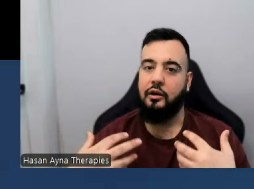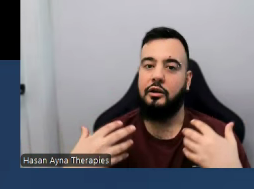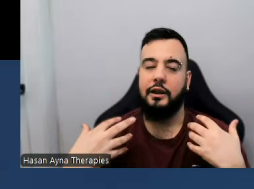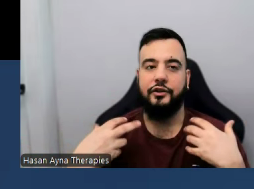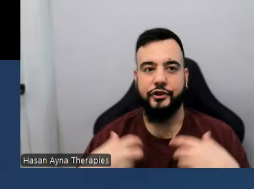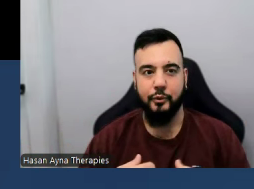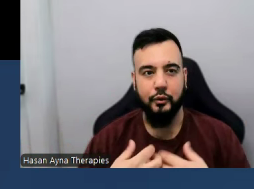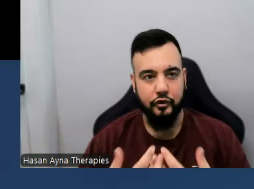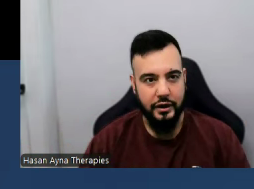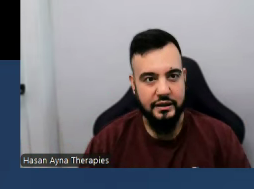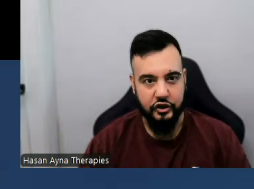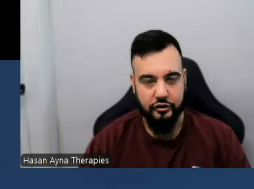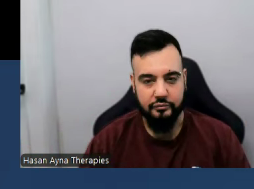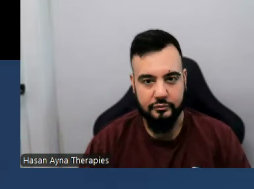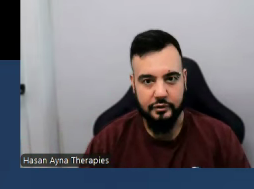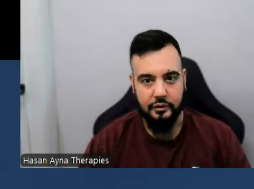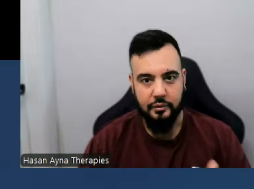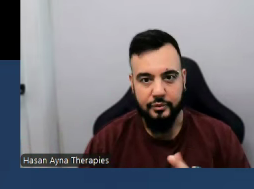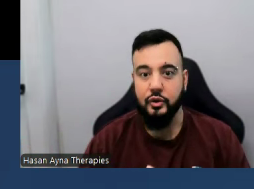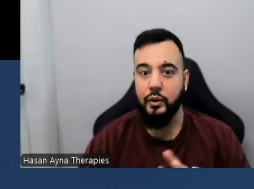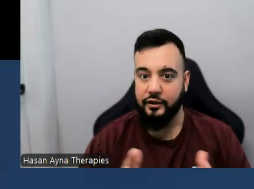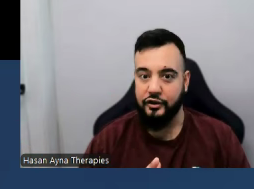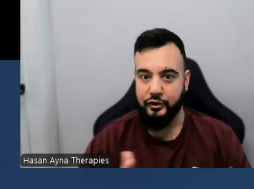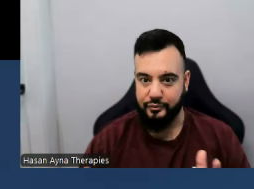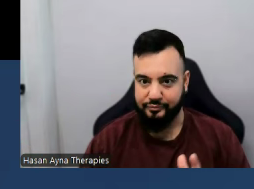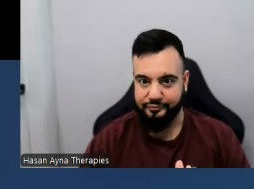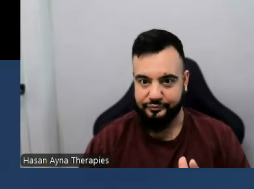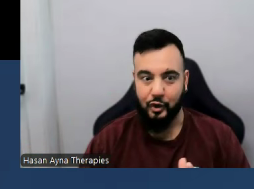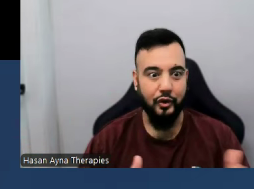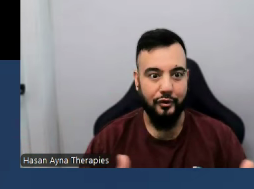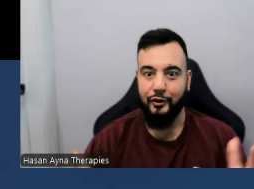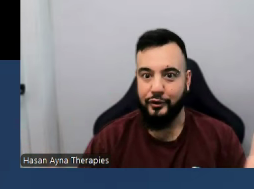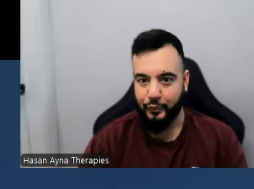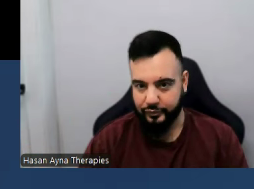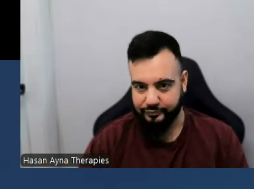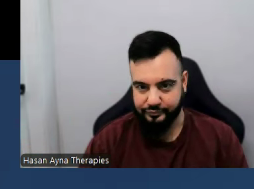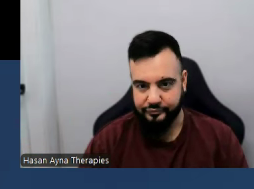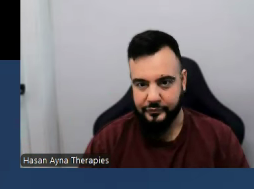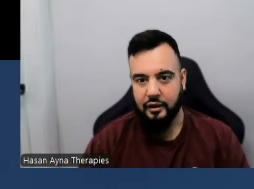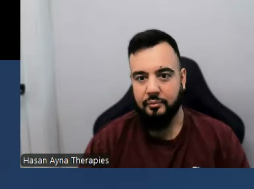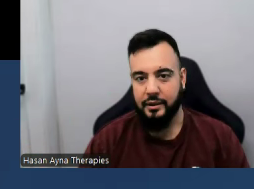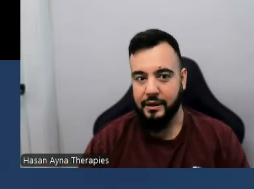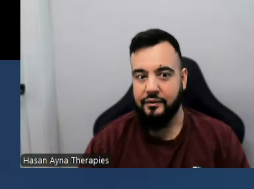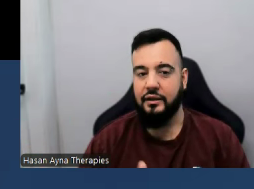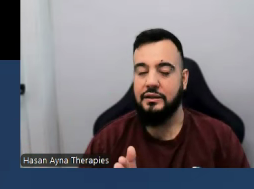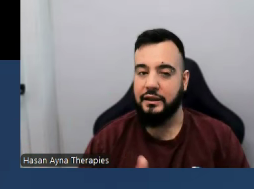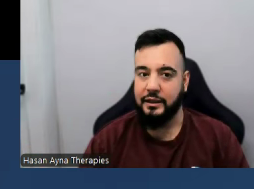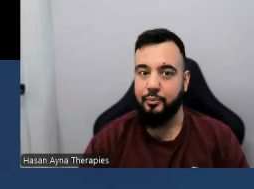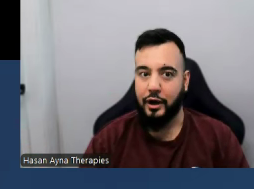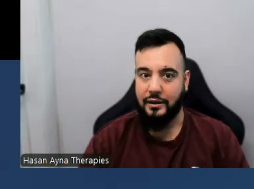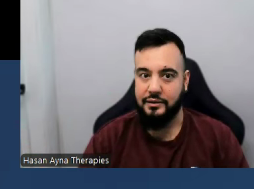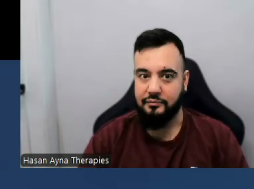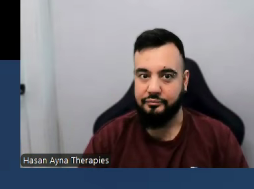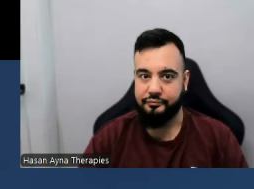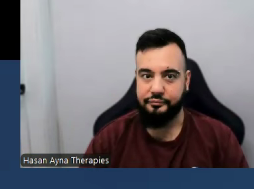you are in a smooth transition between the two, or the three, or the four. But the main thing is to